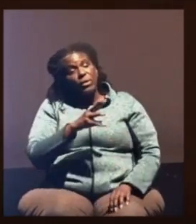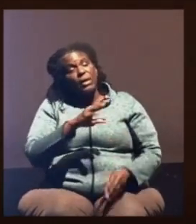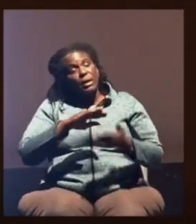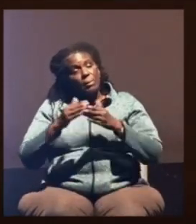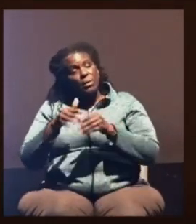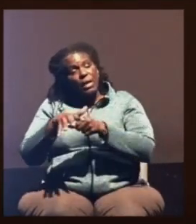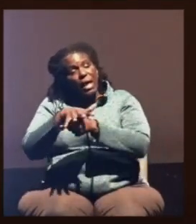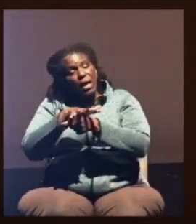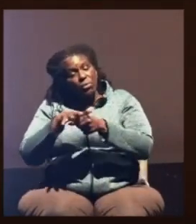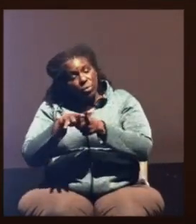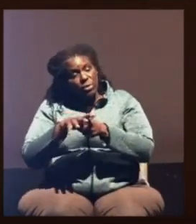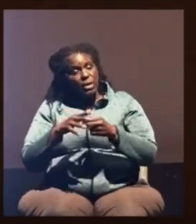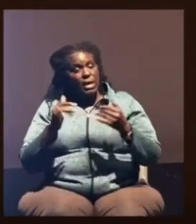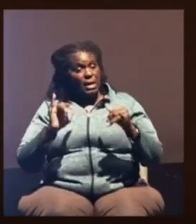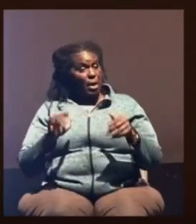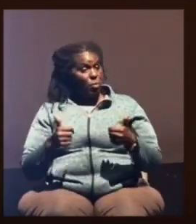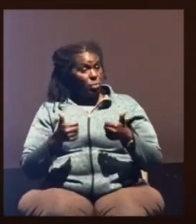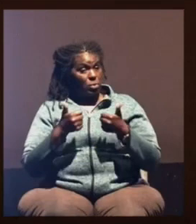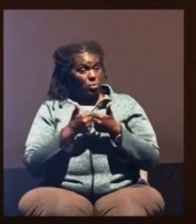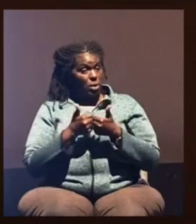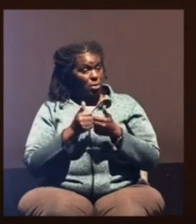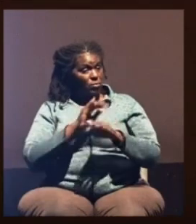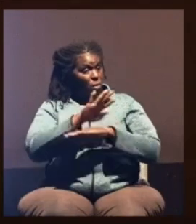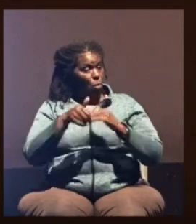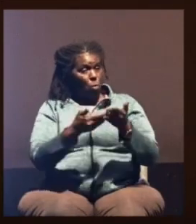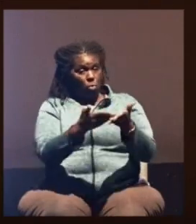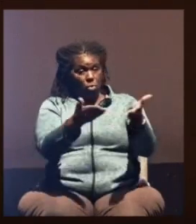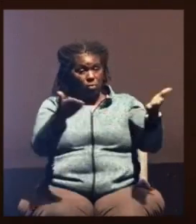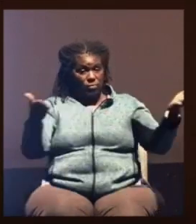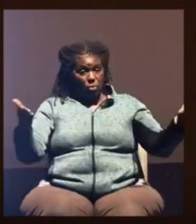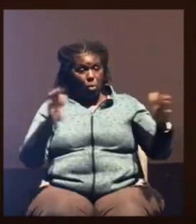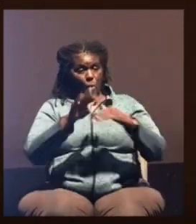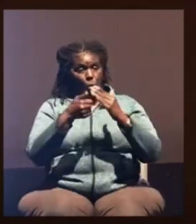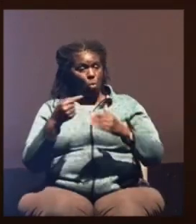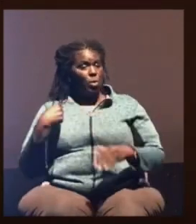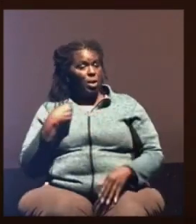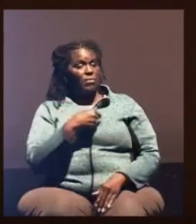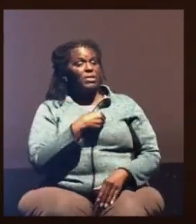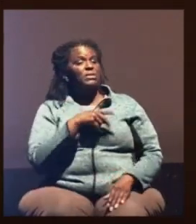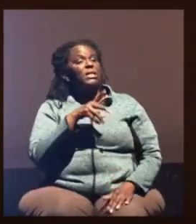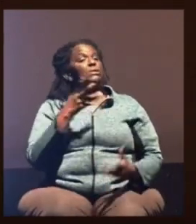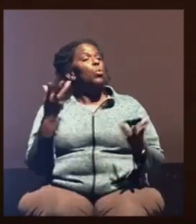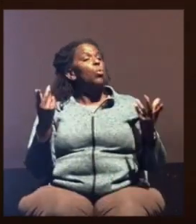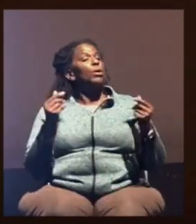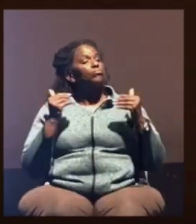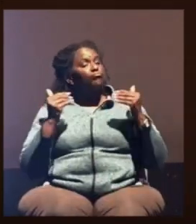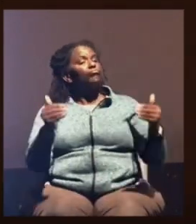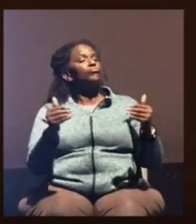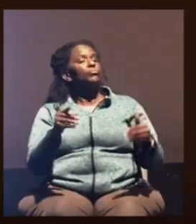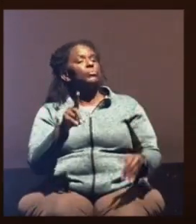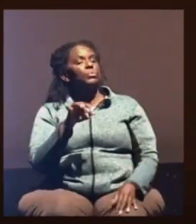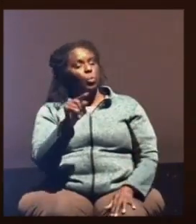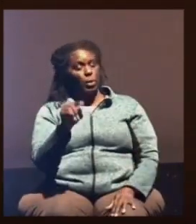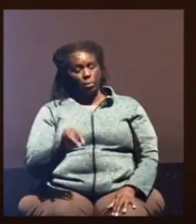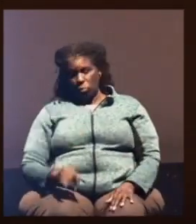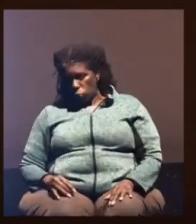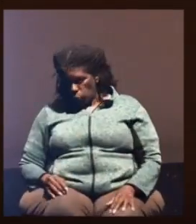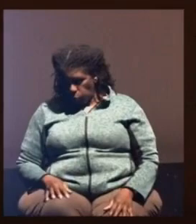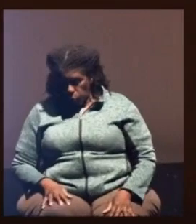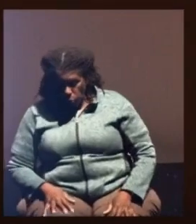region. Now the challenge for all of you, all of us, is to do it. Thank you.